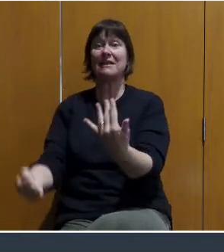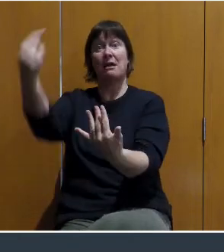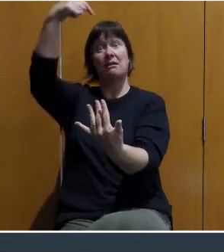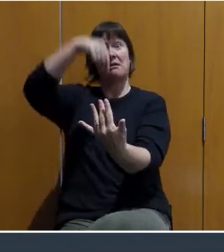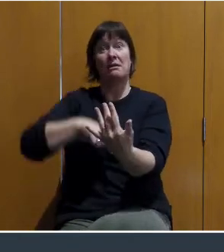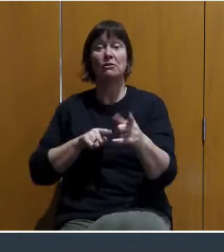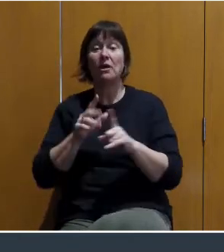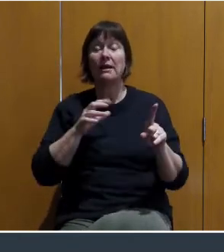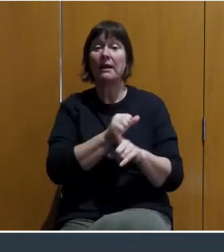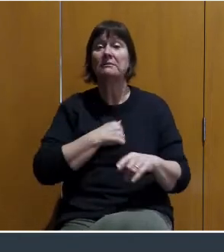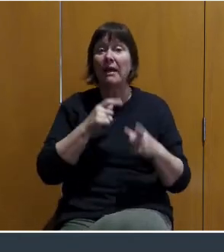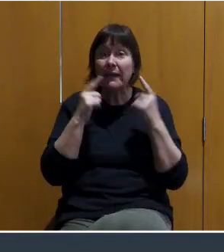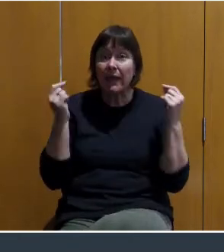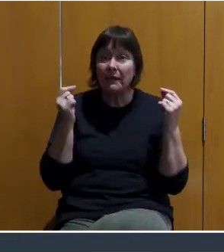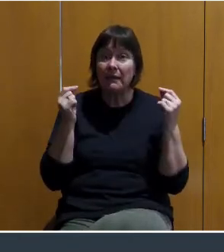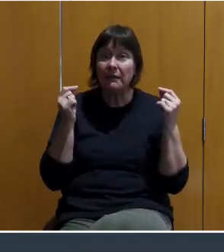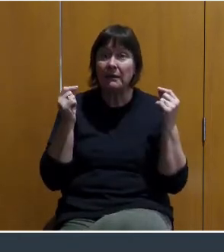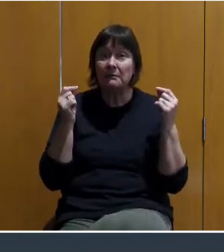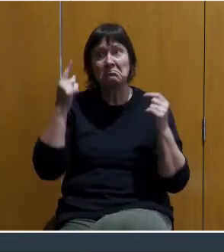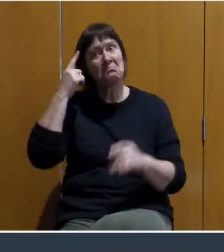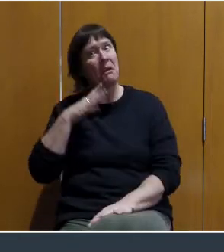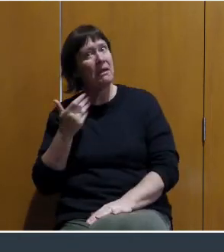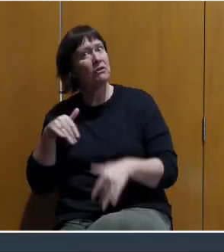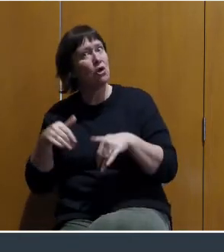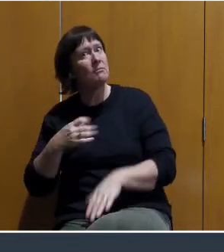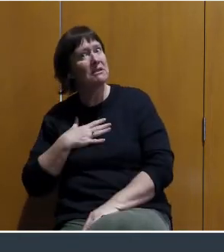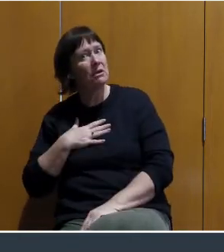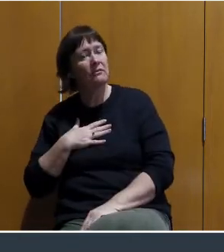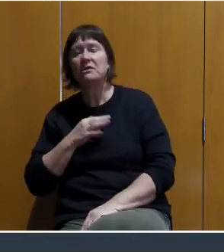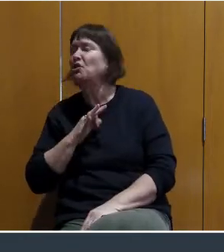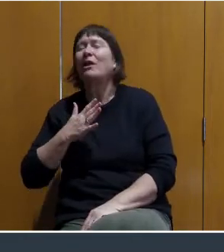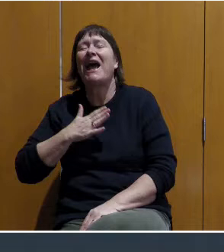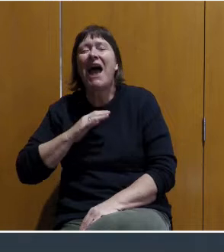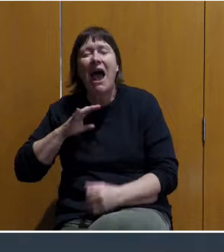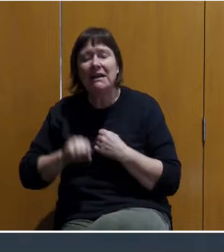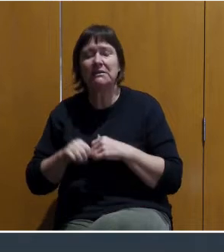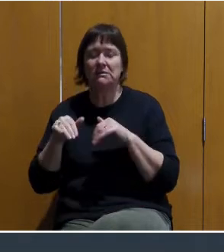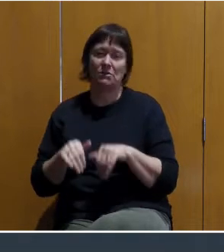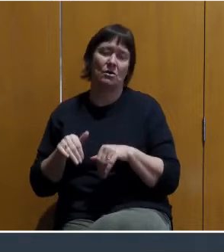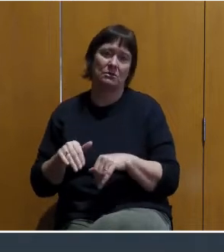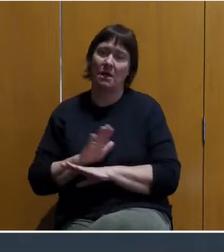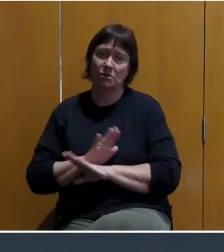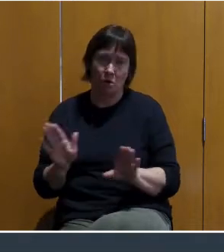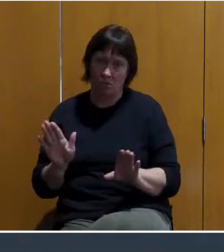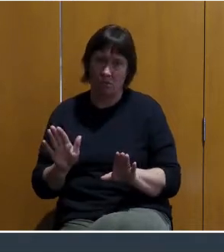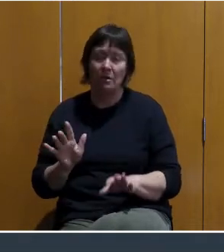cat. And I'm thinking about getting a dog too, so I'm not a dog hater. Had dogs all my life.